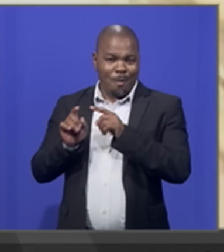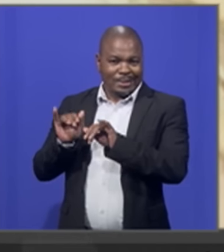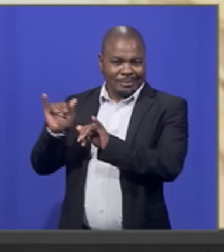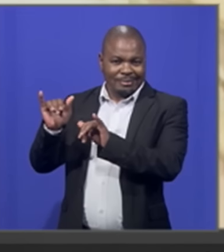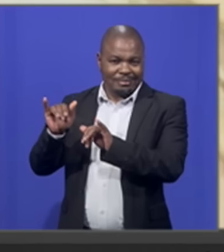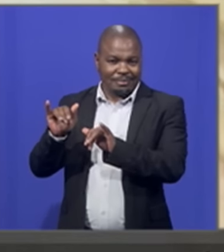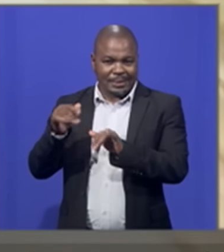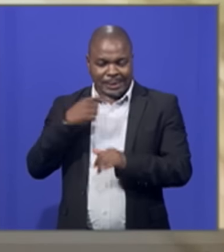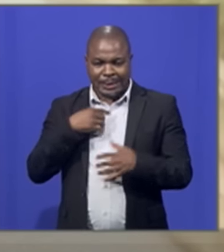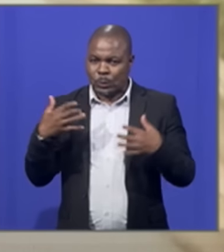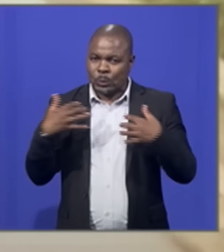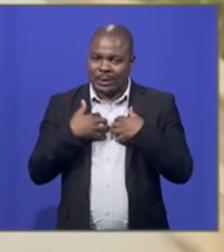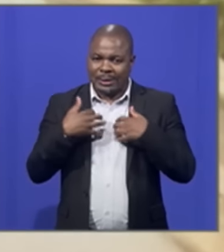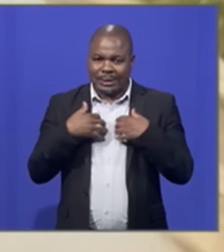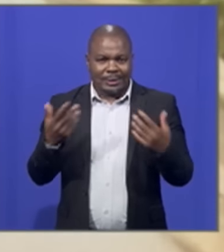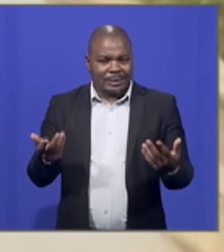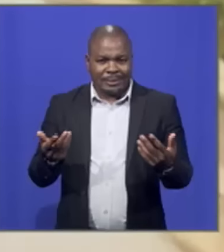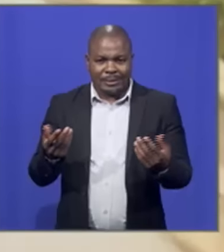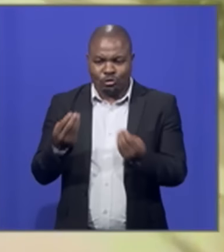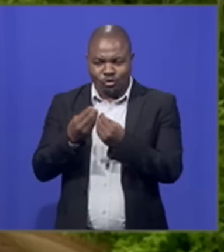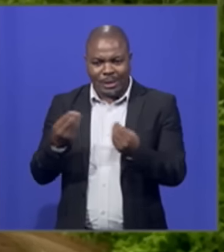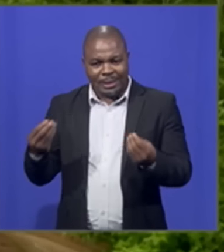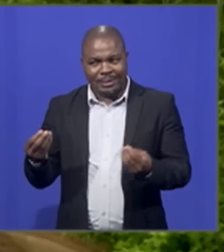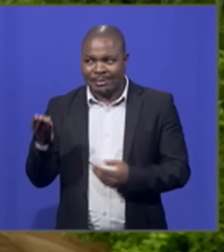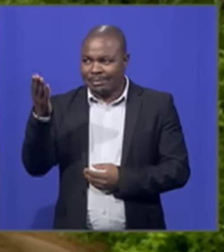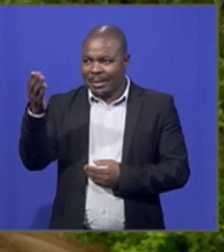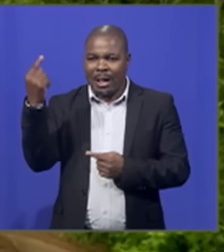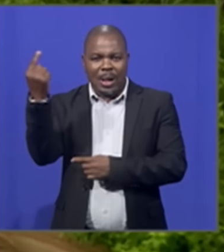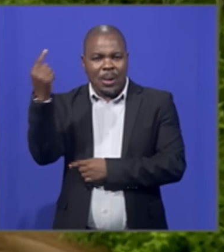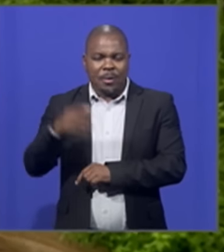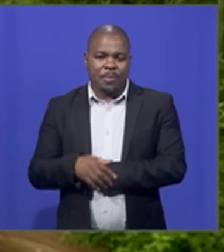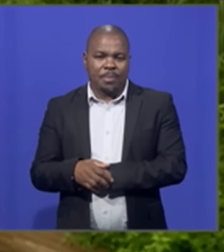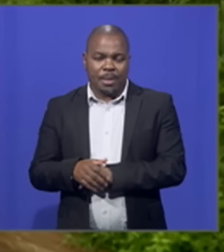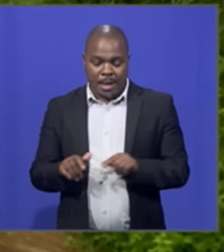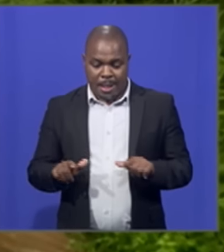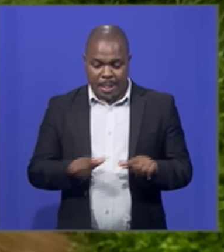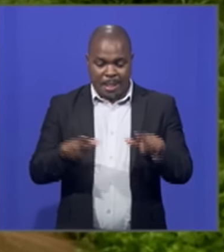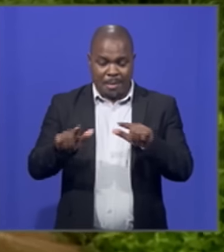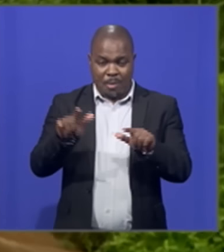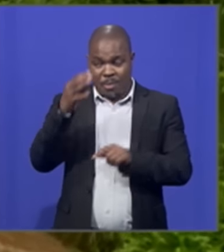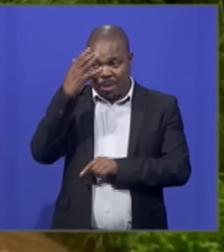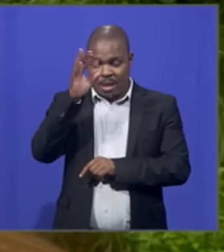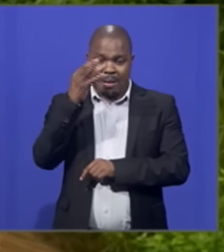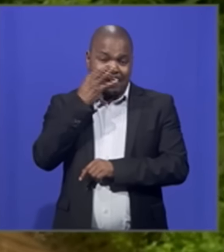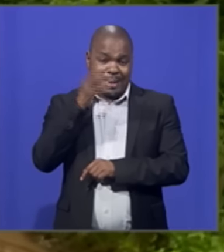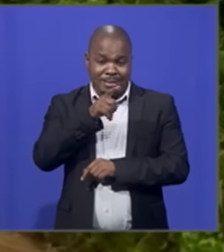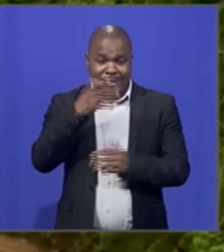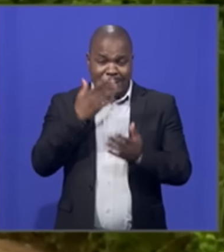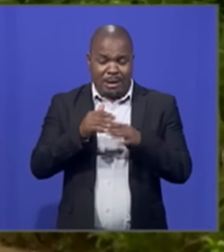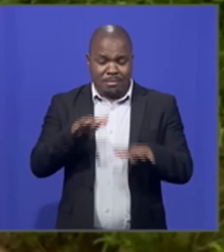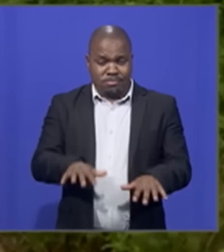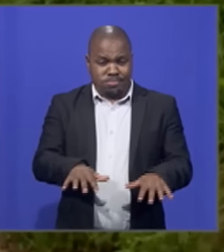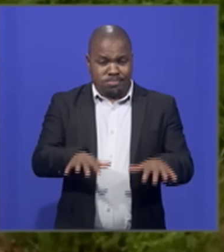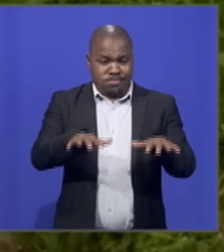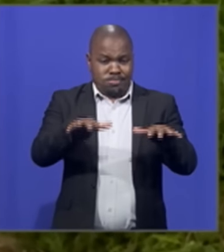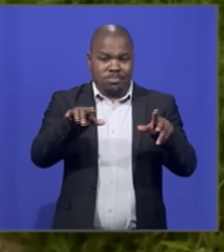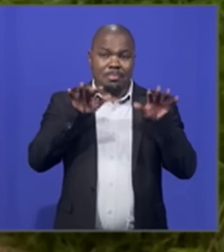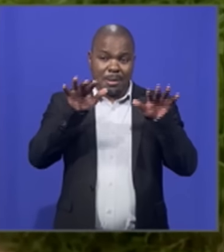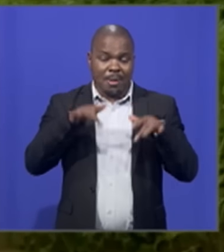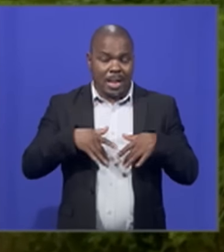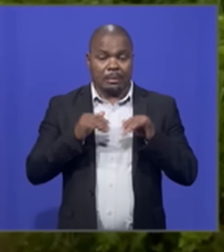and my worry is my kids are left there alone. Mmušo wa Limpopo o re dipula tše di ka tliša mafula le go bea